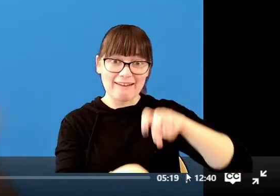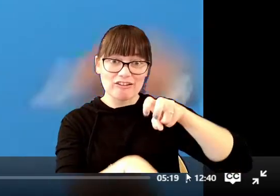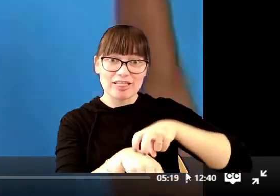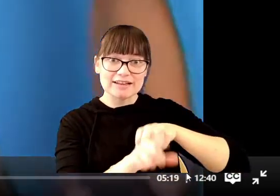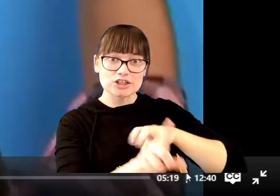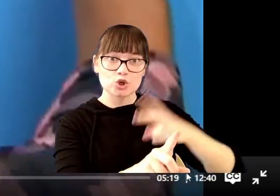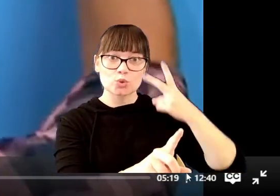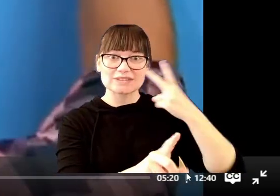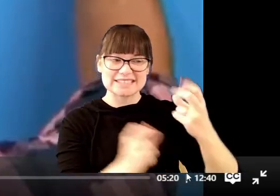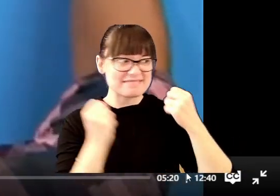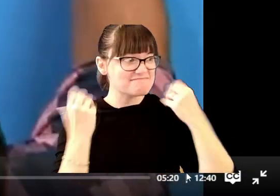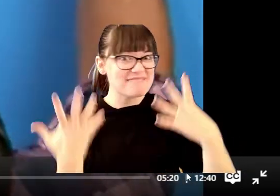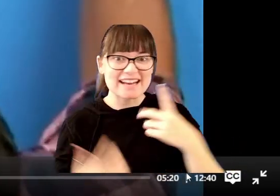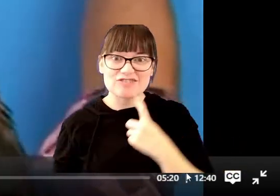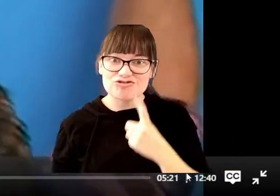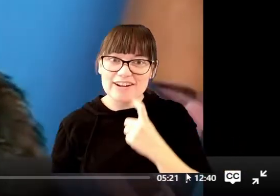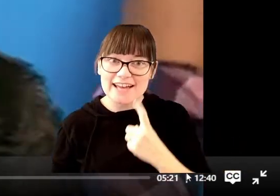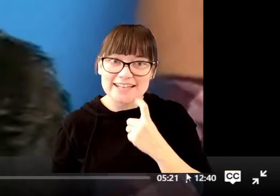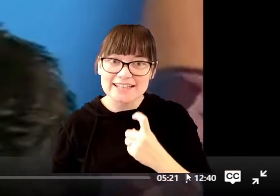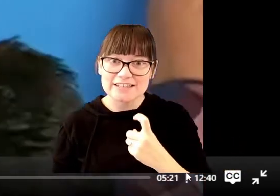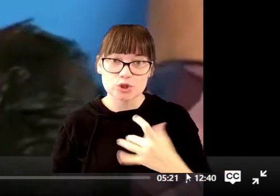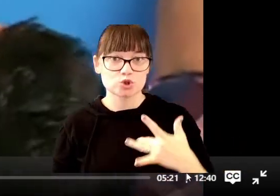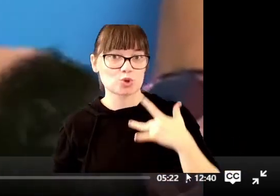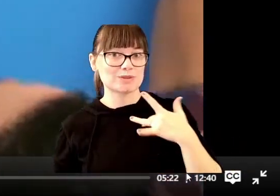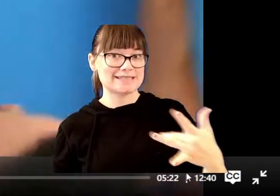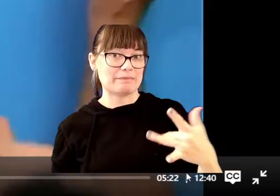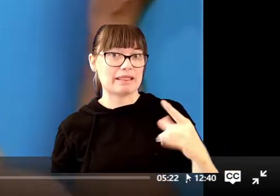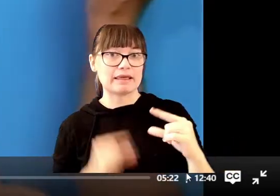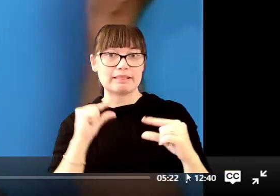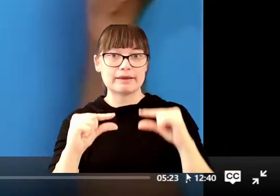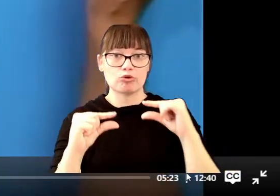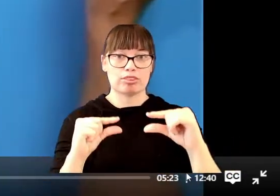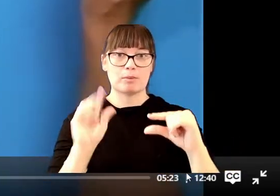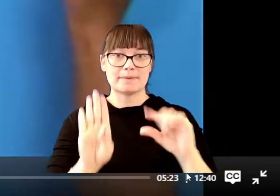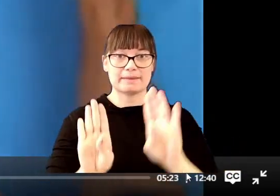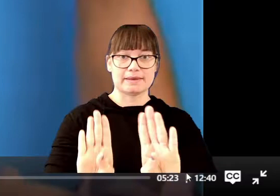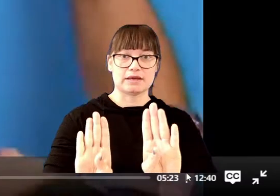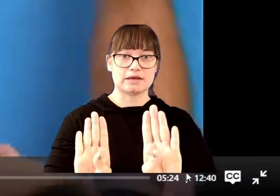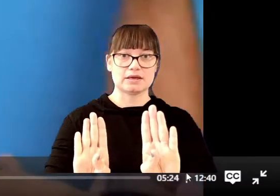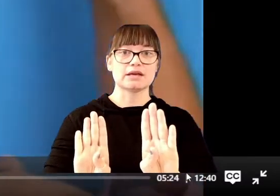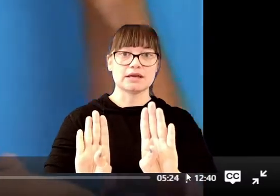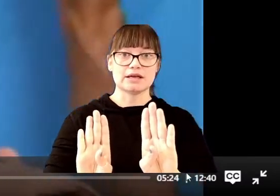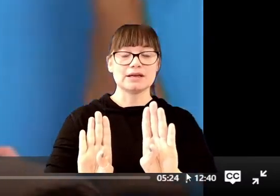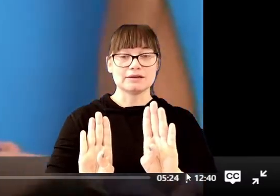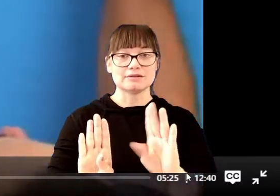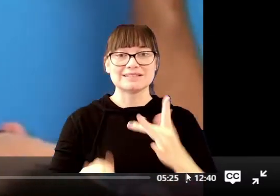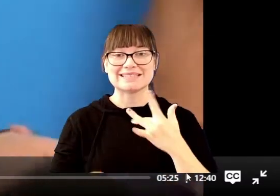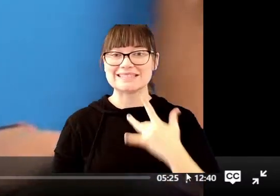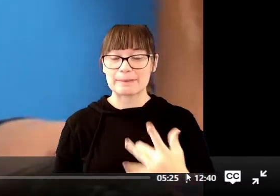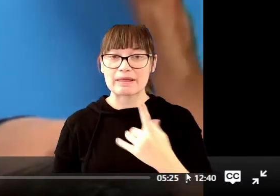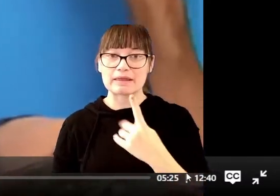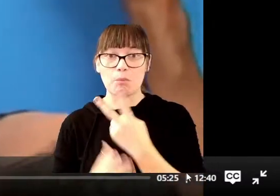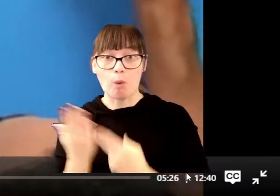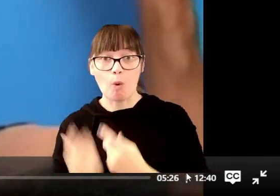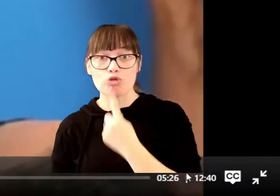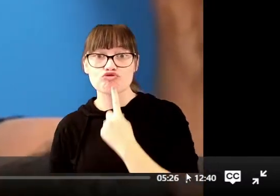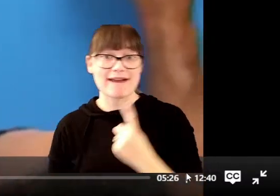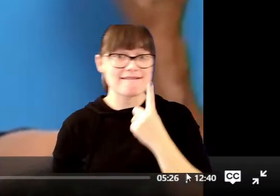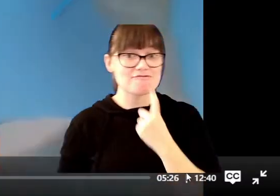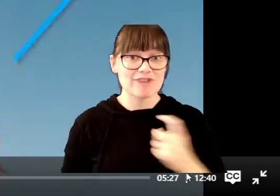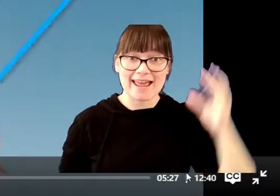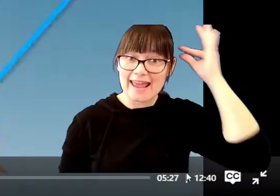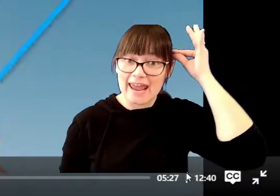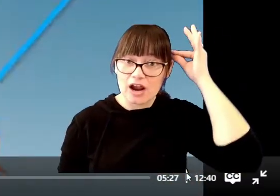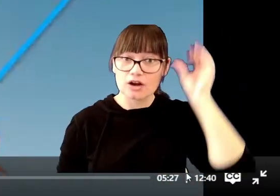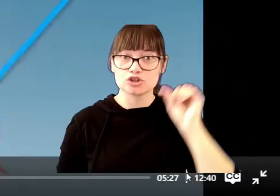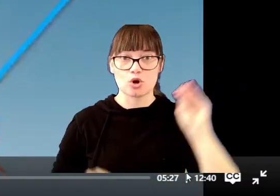to be homozygous recessive. And both parents will be homozygous recessive because both of them are redheaded. So when they produce offspring,